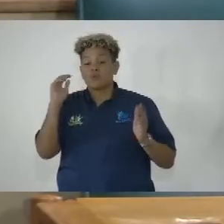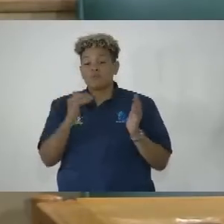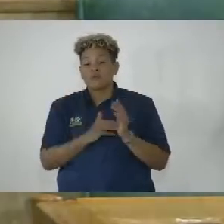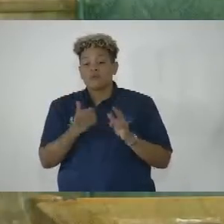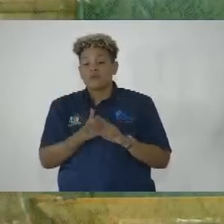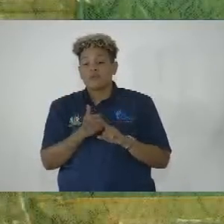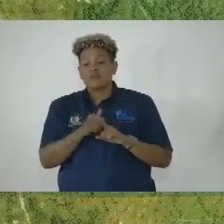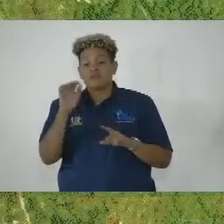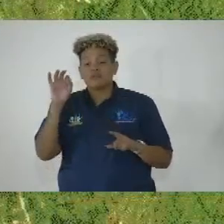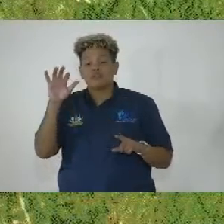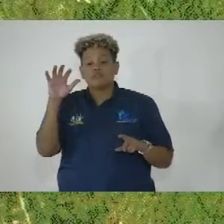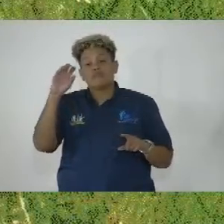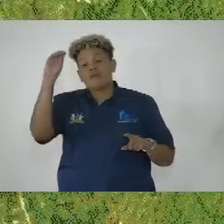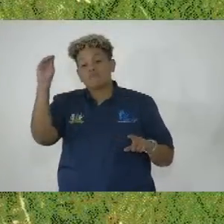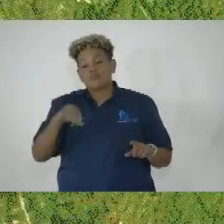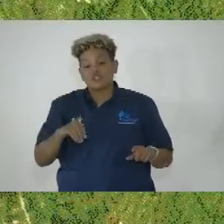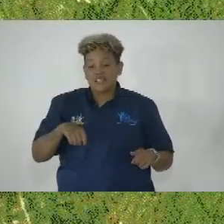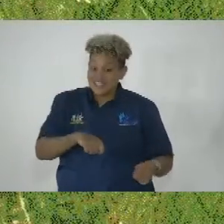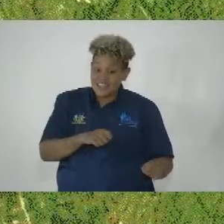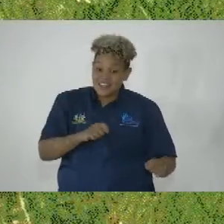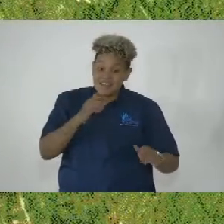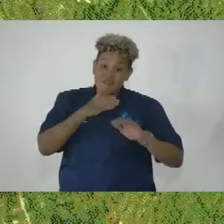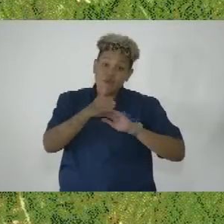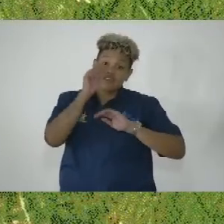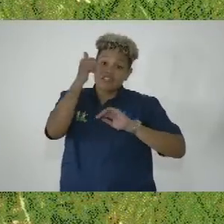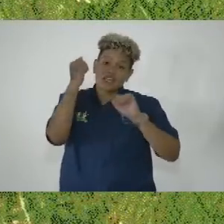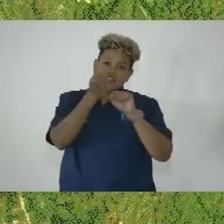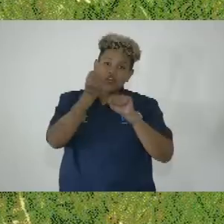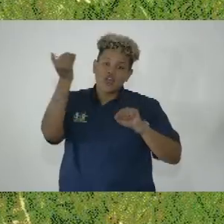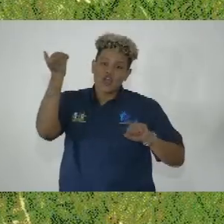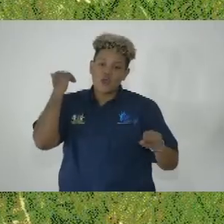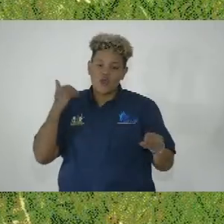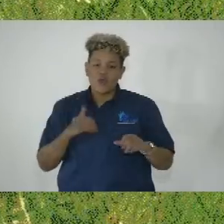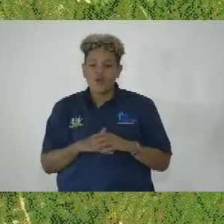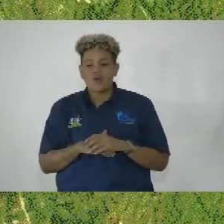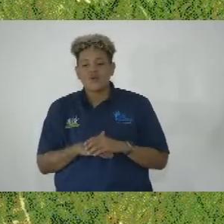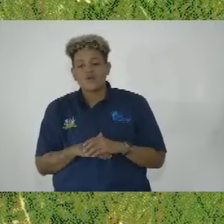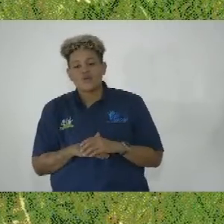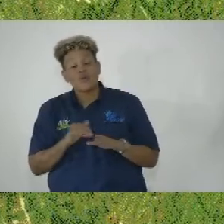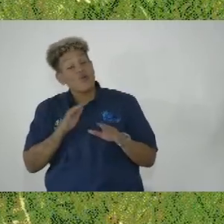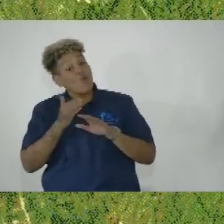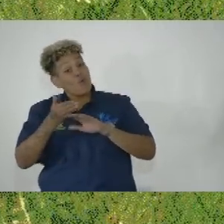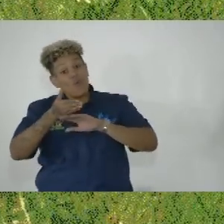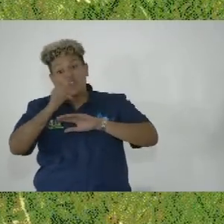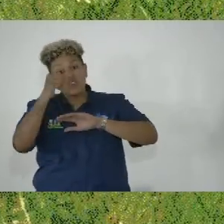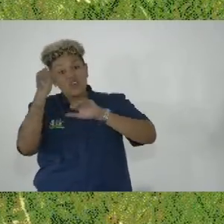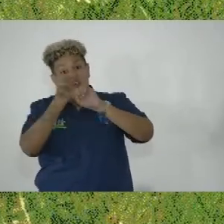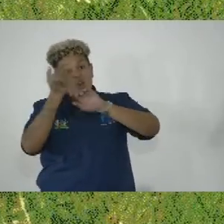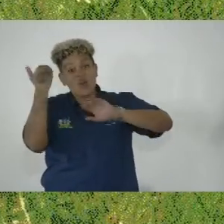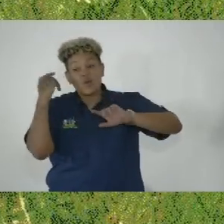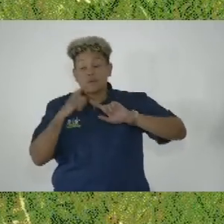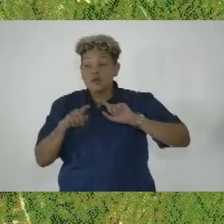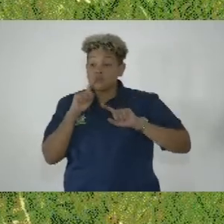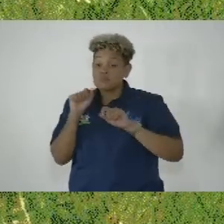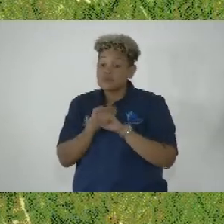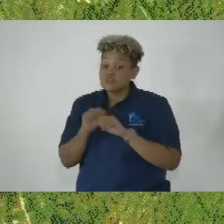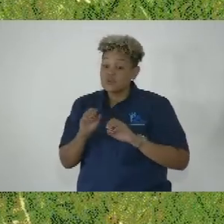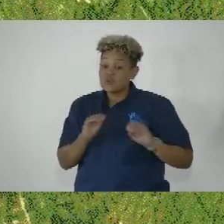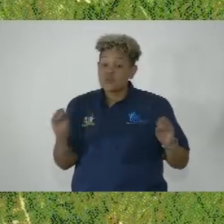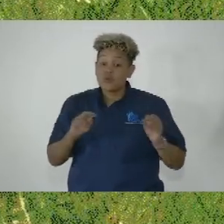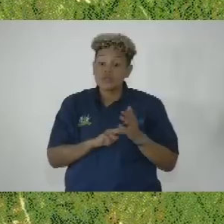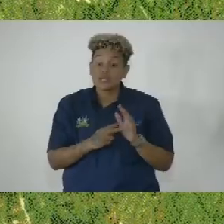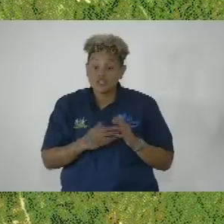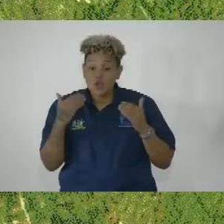been 95% mined for over a decade. Yes. Yes. For over a decade. And I am absolutely sure there is no